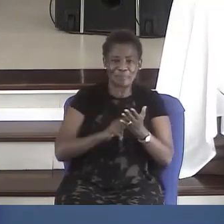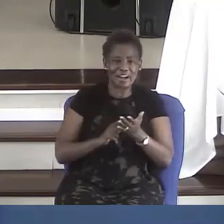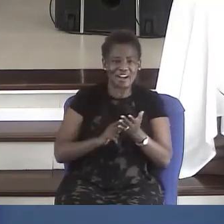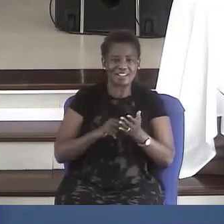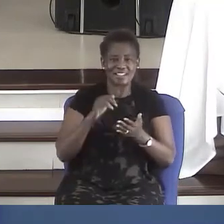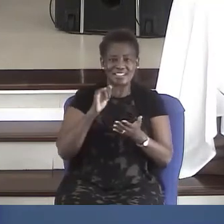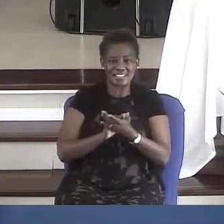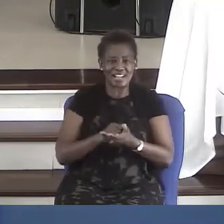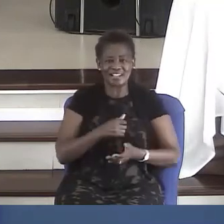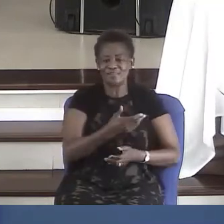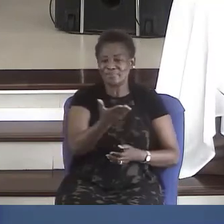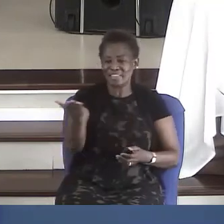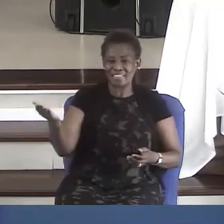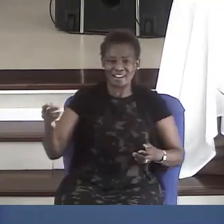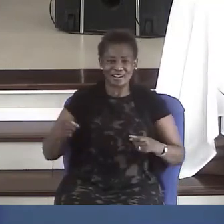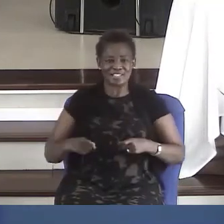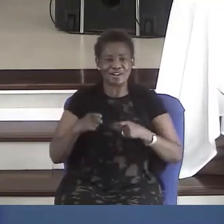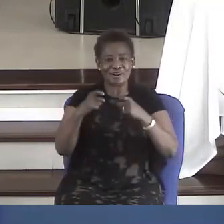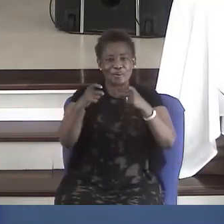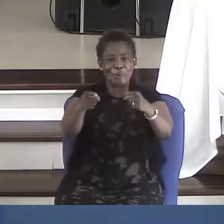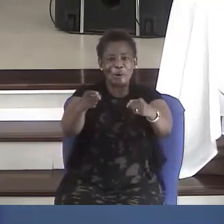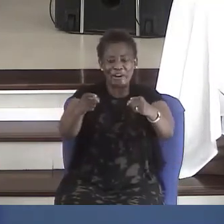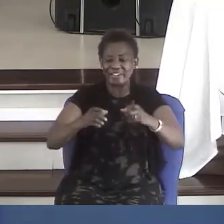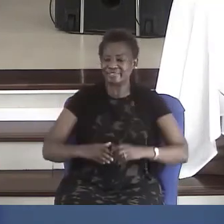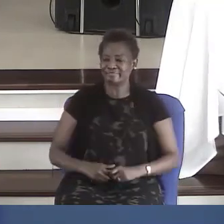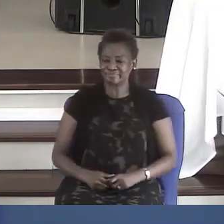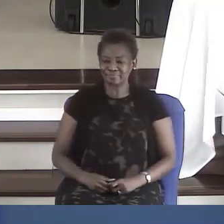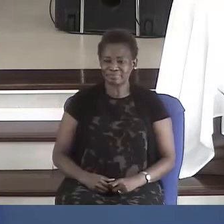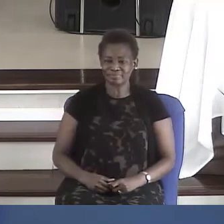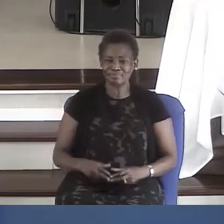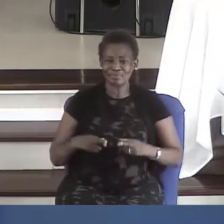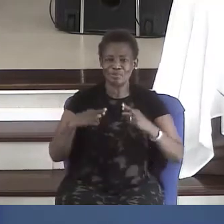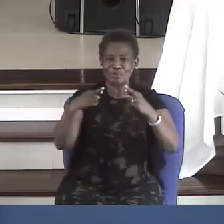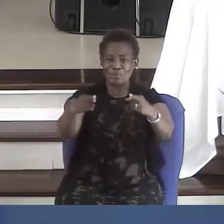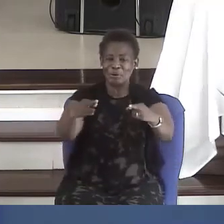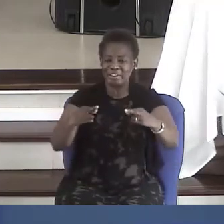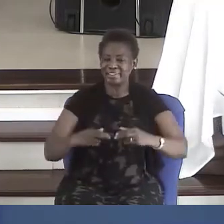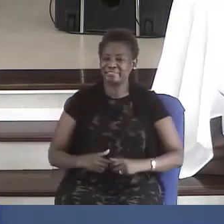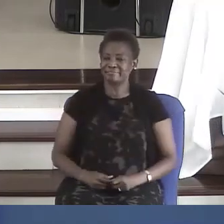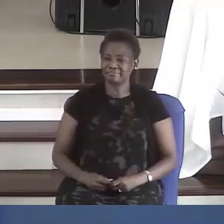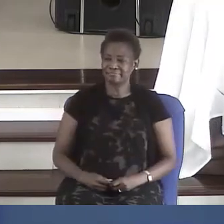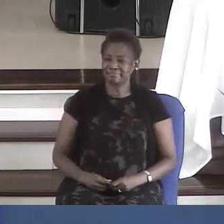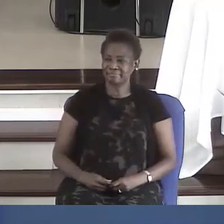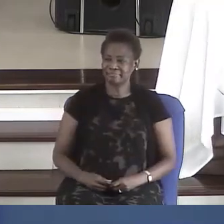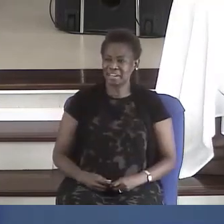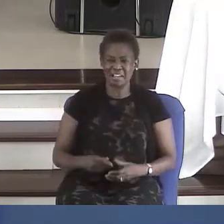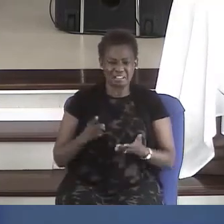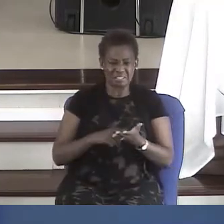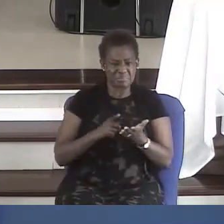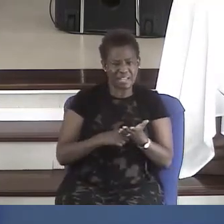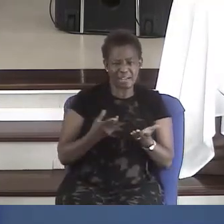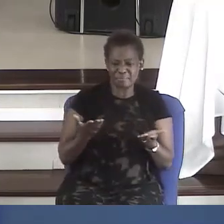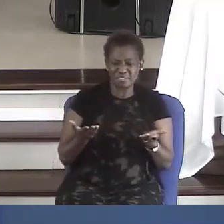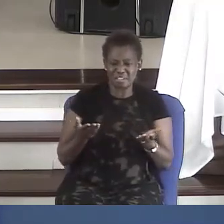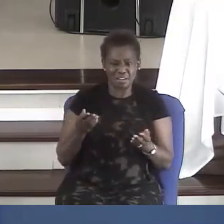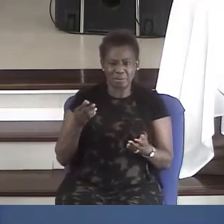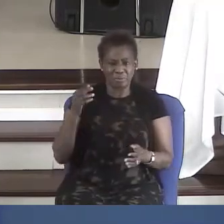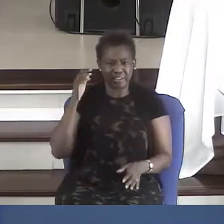Sometimes you wonder why you're running, not true? Why are you running all of this? Does it make sense? But guess what? We keep on